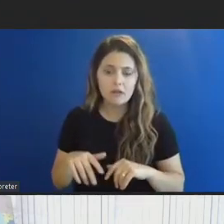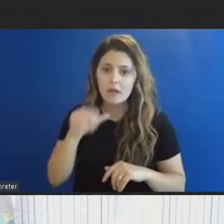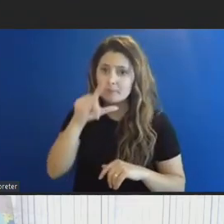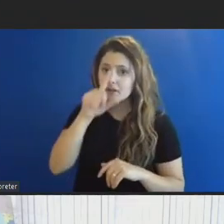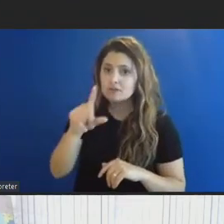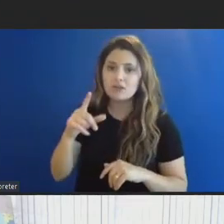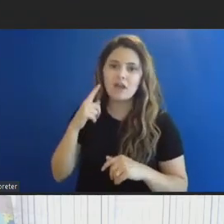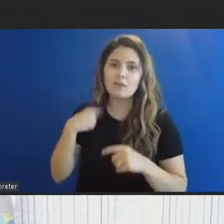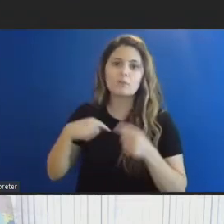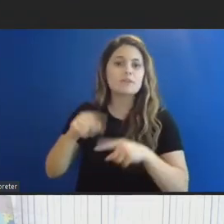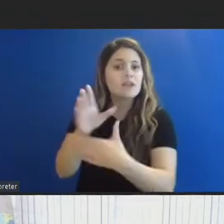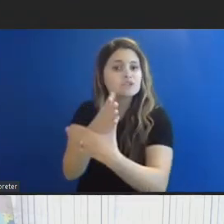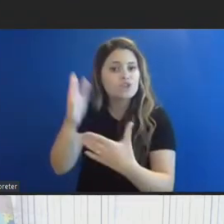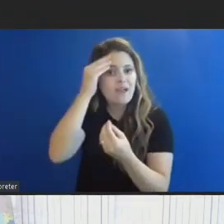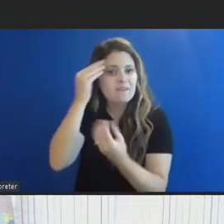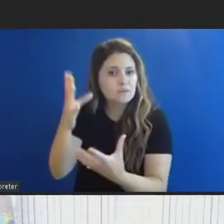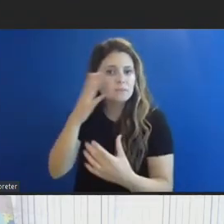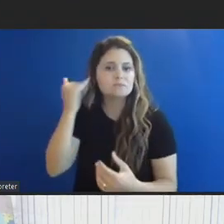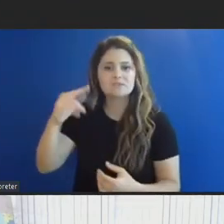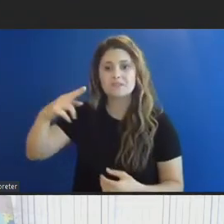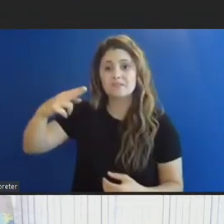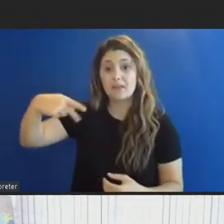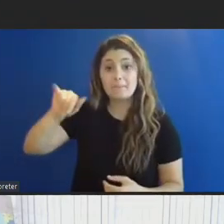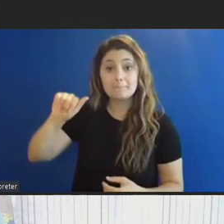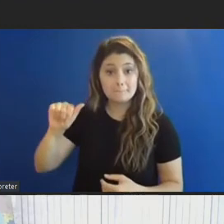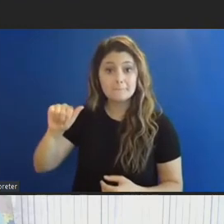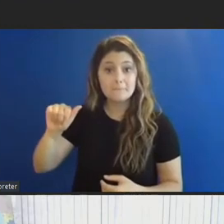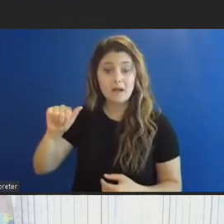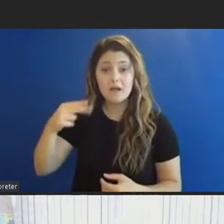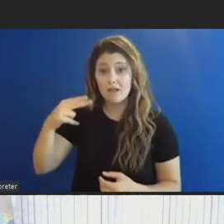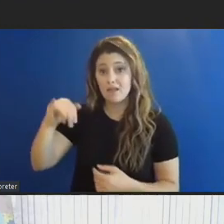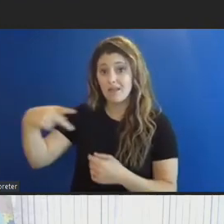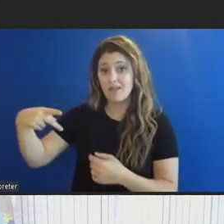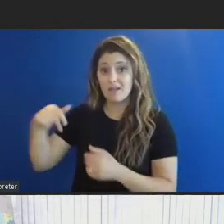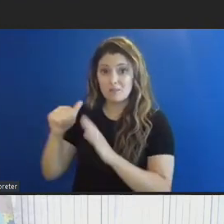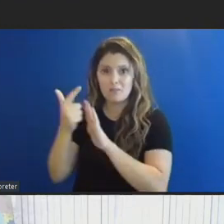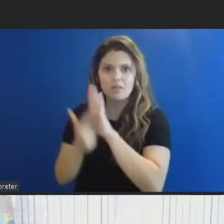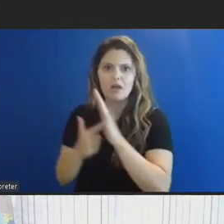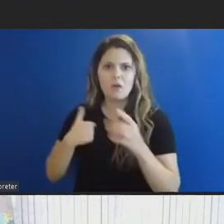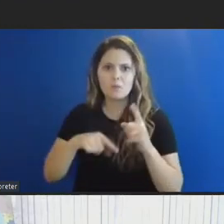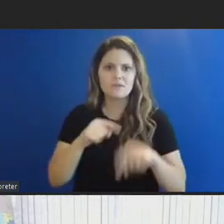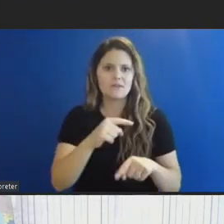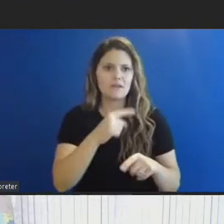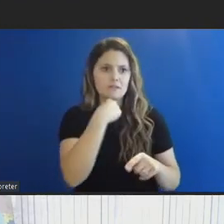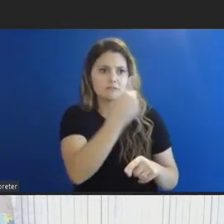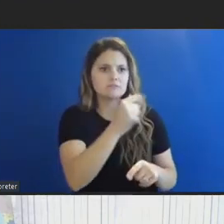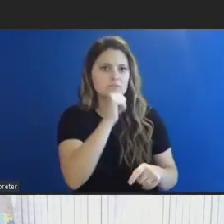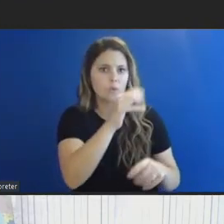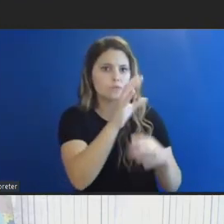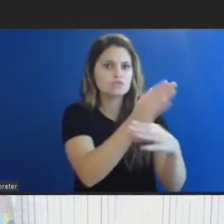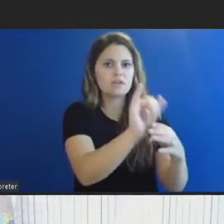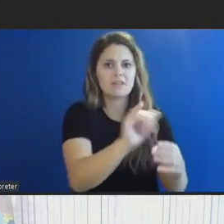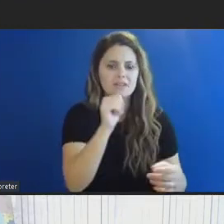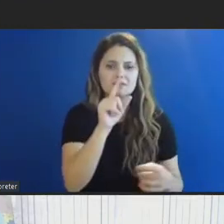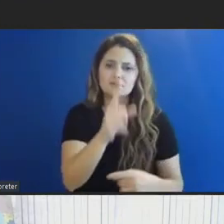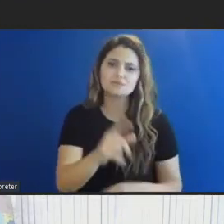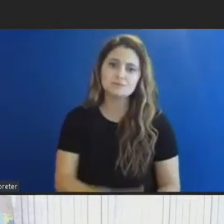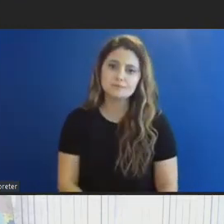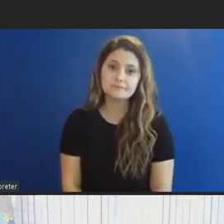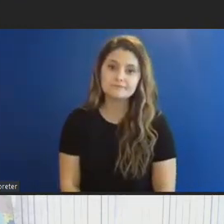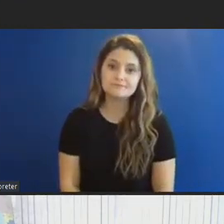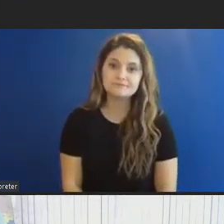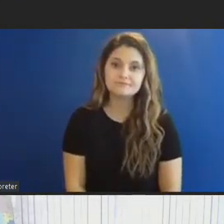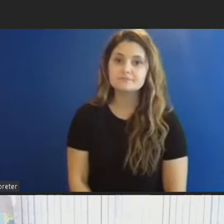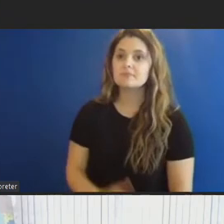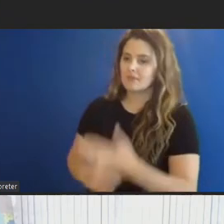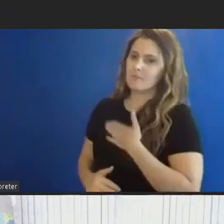HIPAA violation, but as far as us telling them to not share that, that's not the case at all. I'm